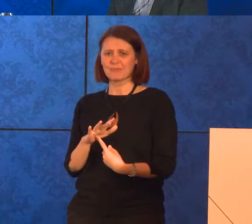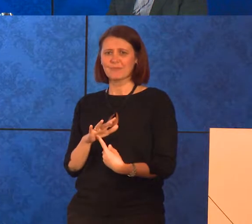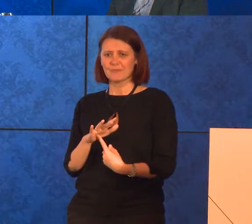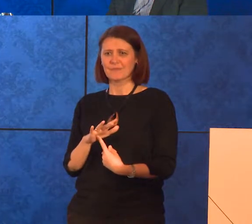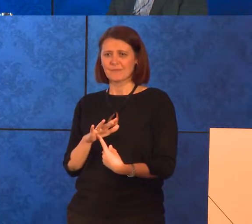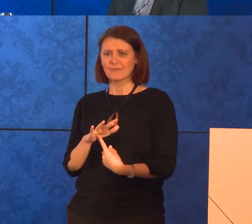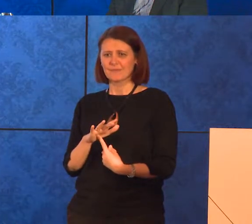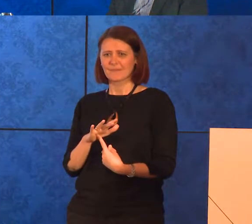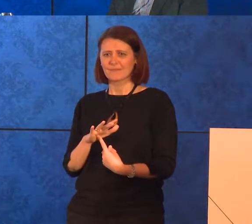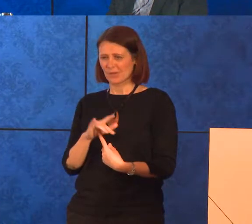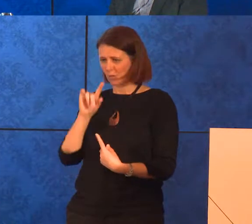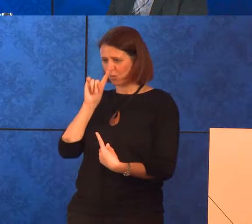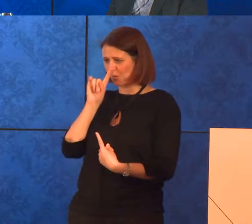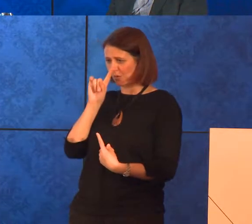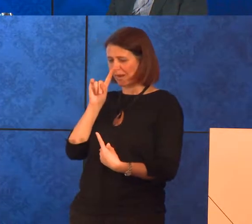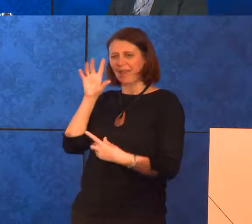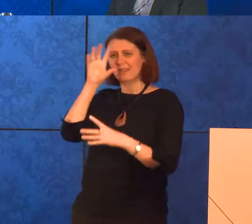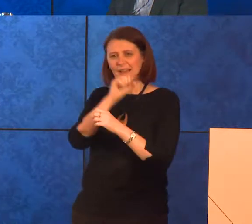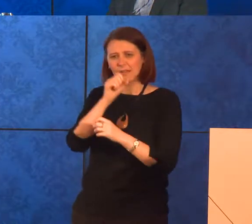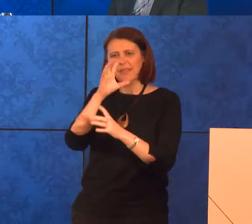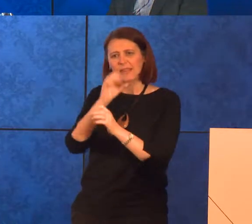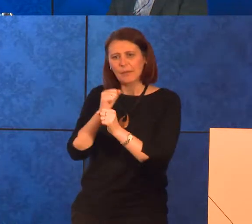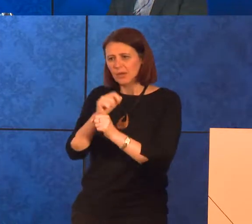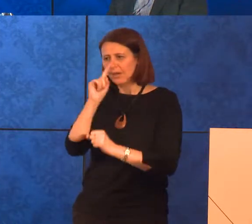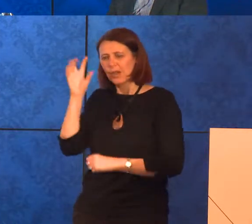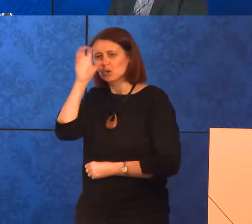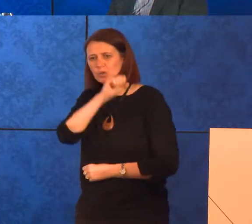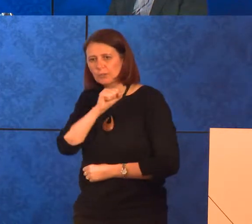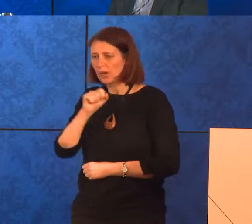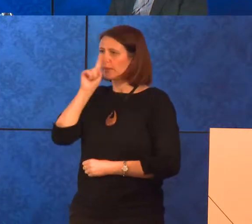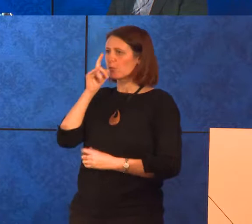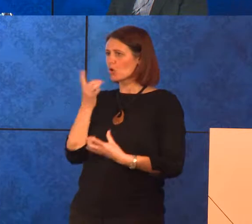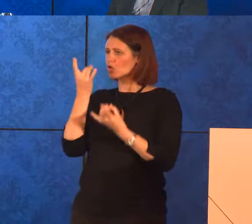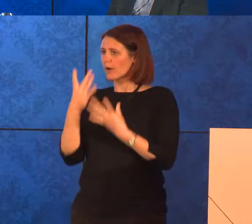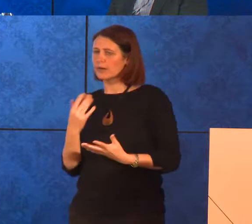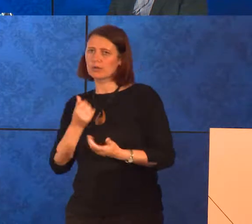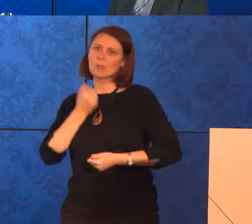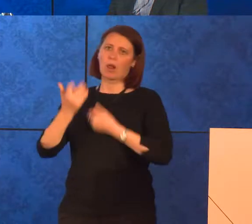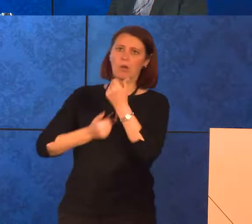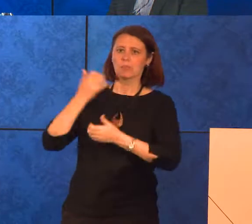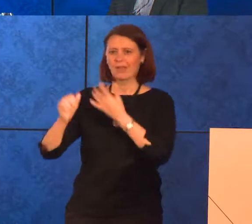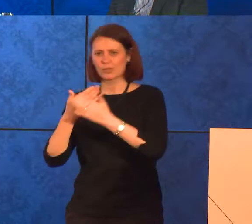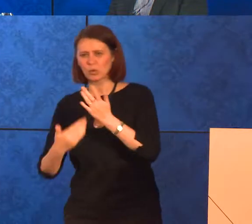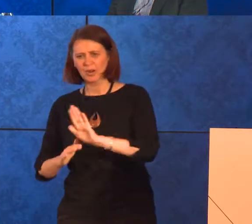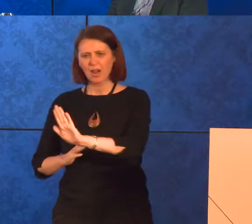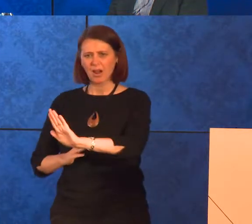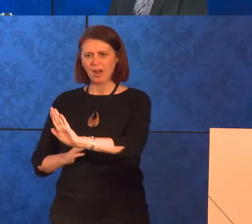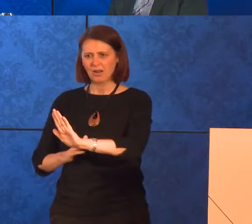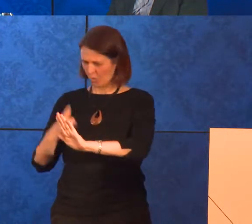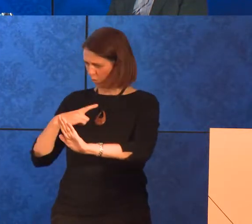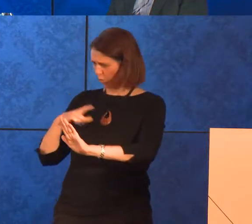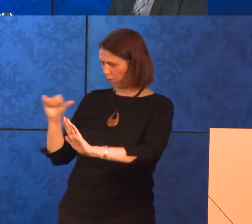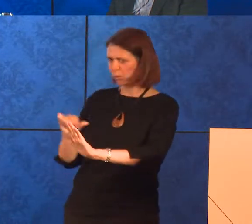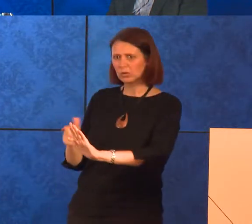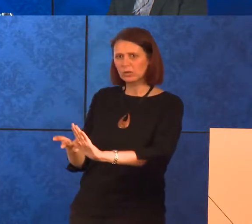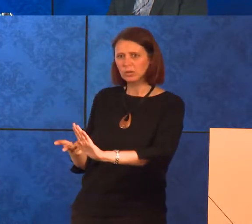assume that, and the government really shouldn't assume, that people are just there ready to tell their stories, because that's not, why would that be the case? There's